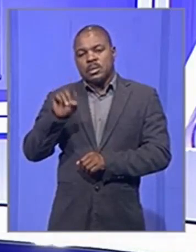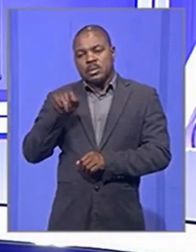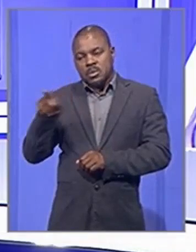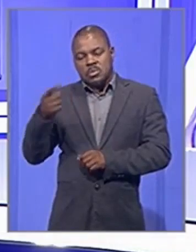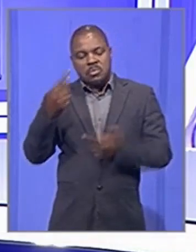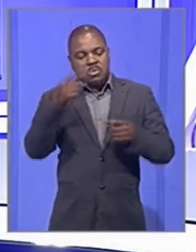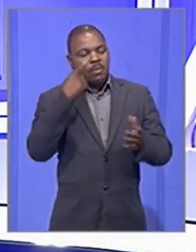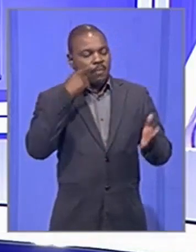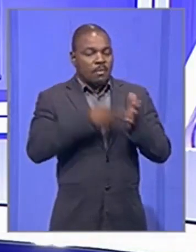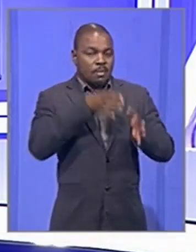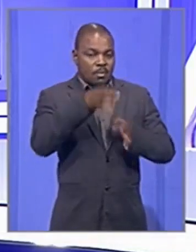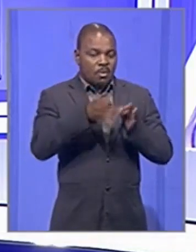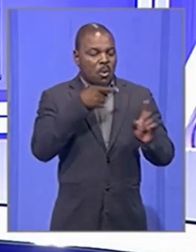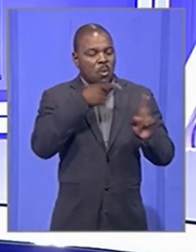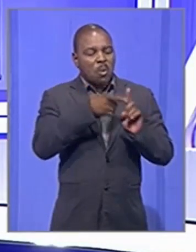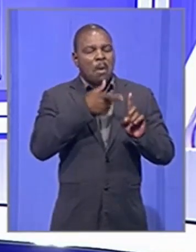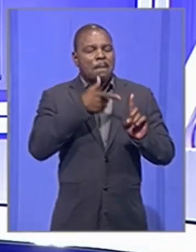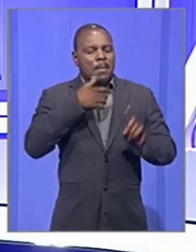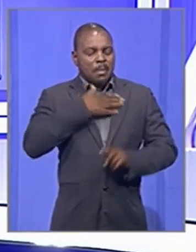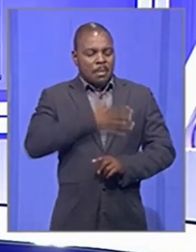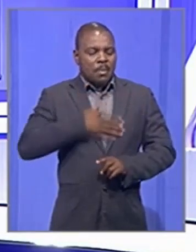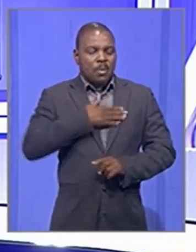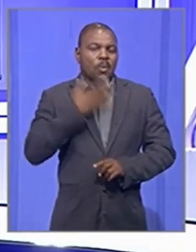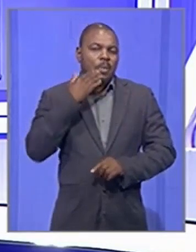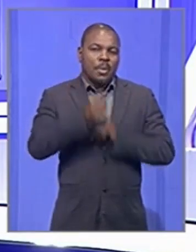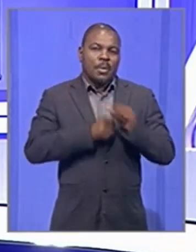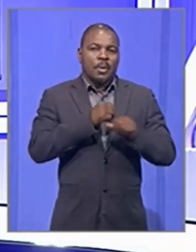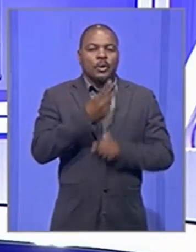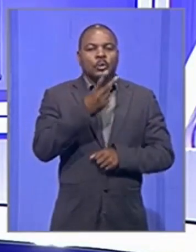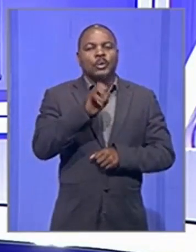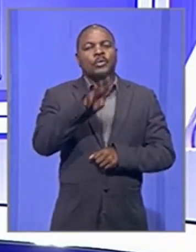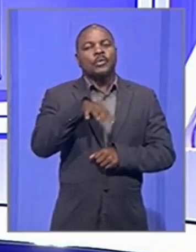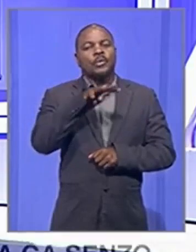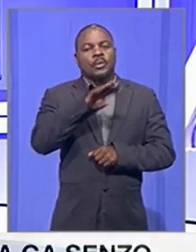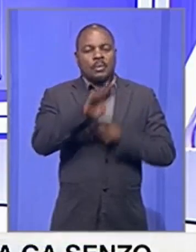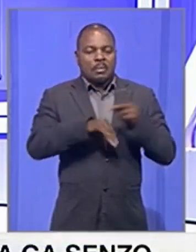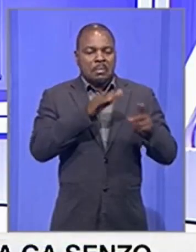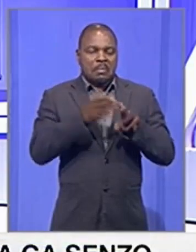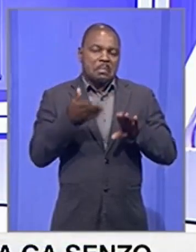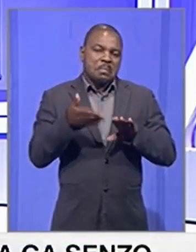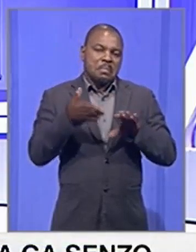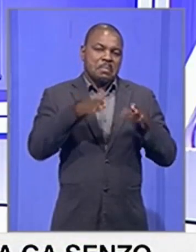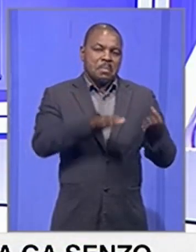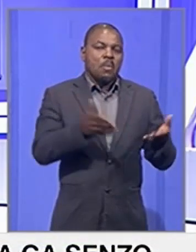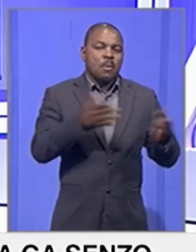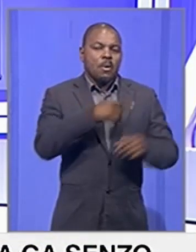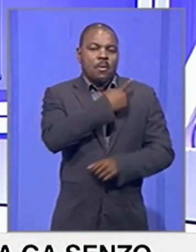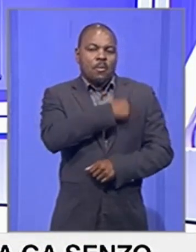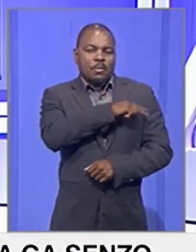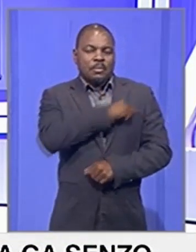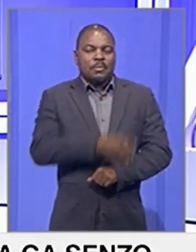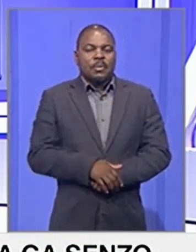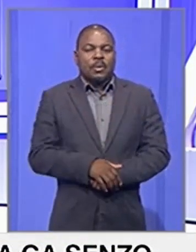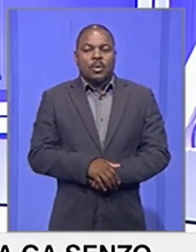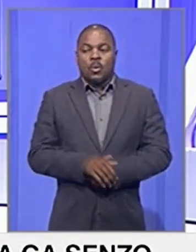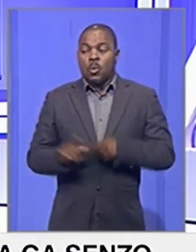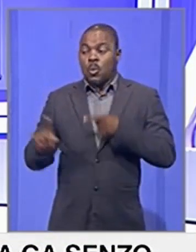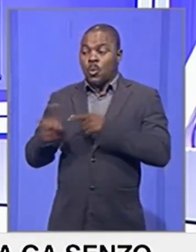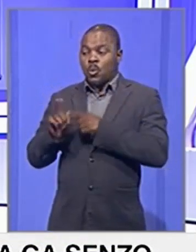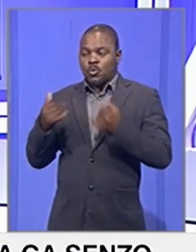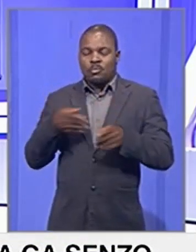Meyiwa o boleilwe ka go thuntsiwa mo sehubeng ka Ngwanatsele wa 2014 mme a tlhokafala moragonyana kwa bookelong. Thwala o tlhotse